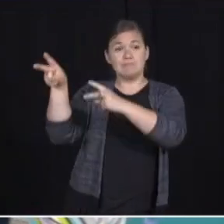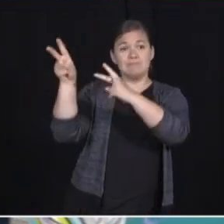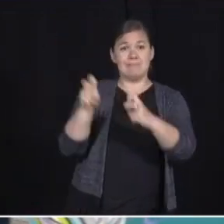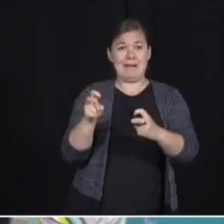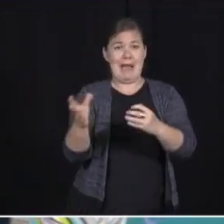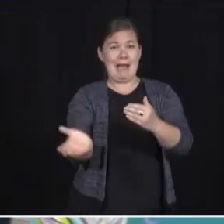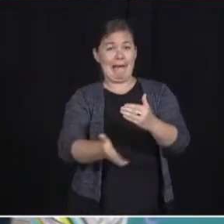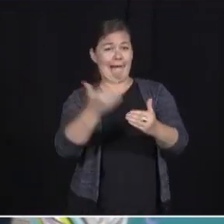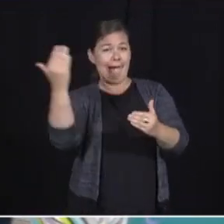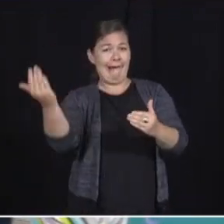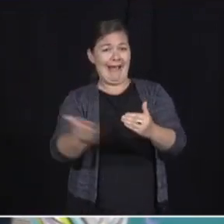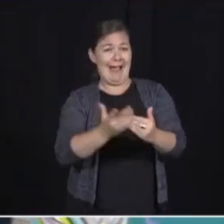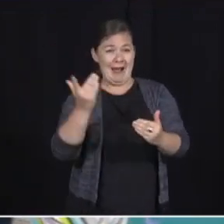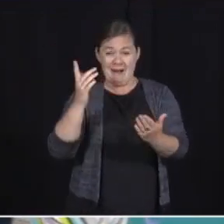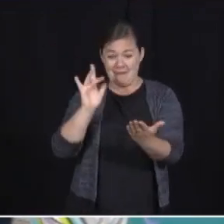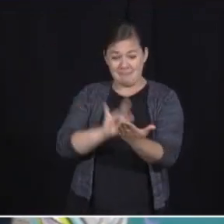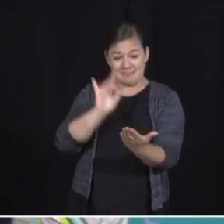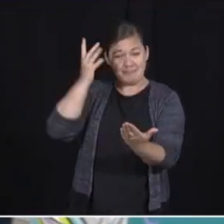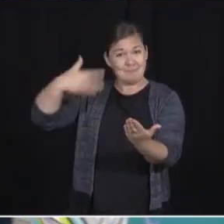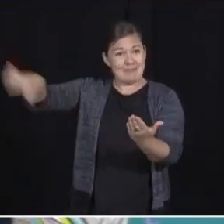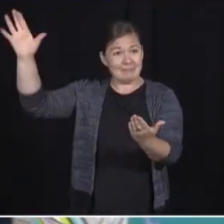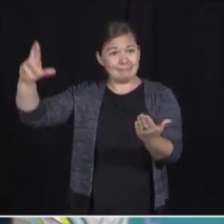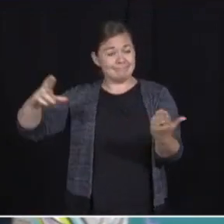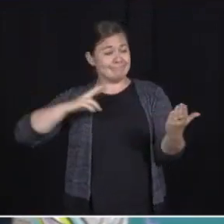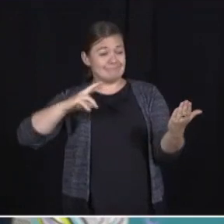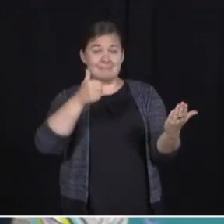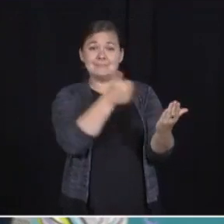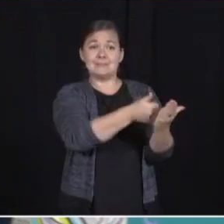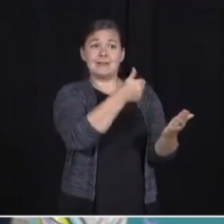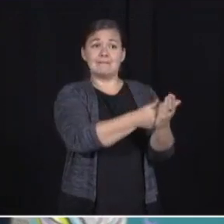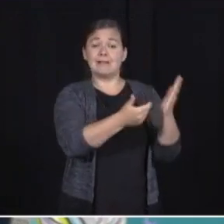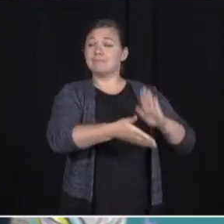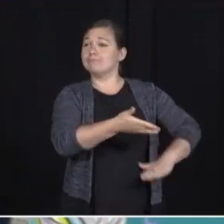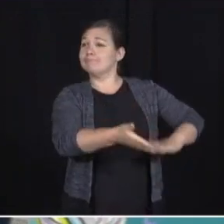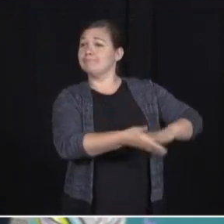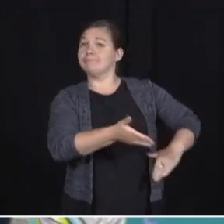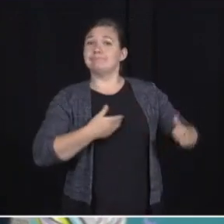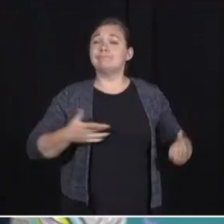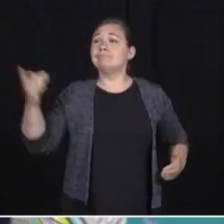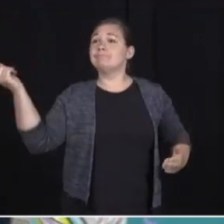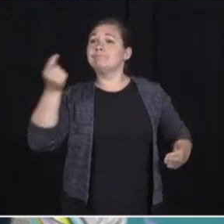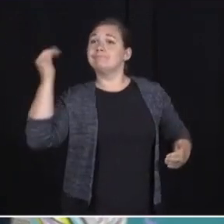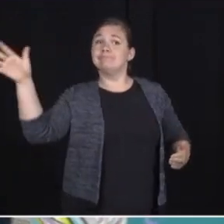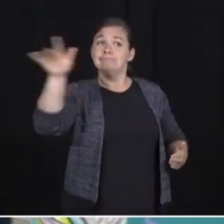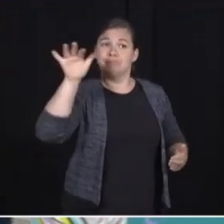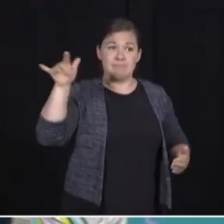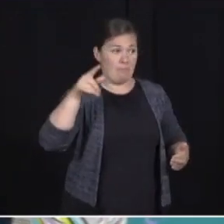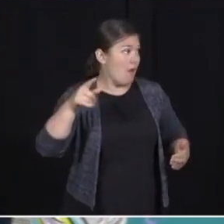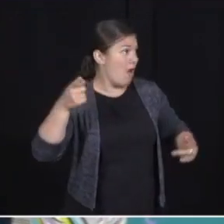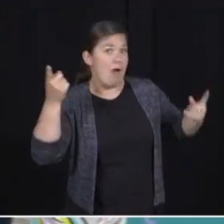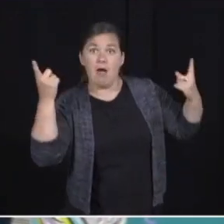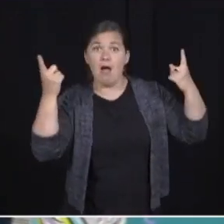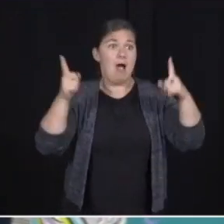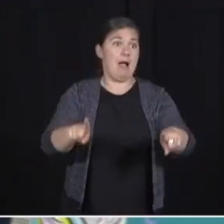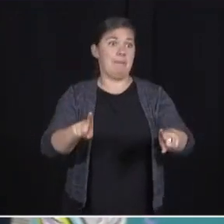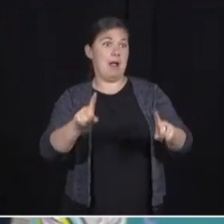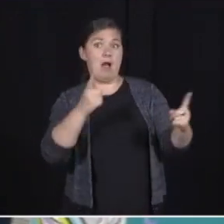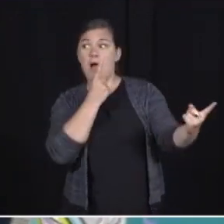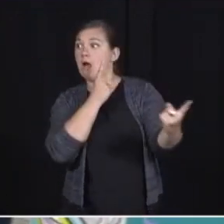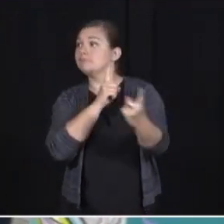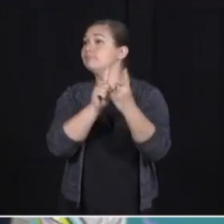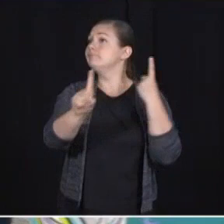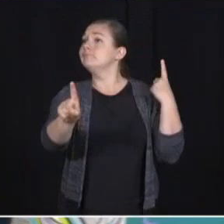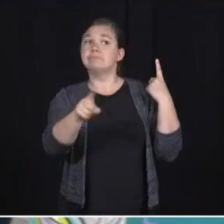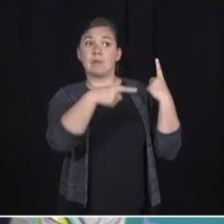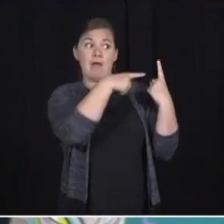anything else. It will run in the background. The app will send you an alert if you may have been in contact